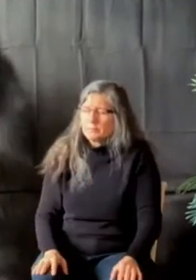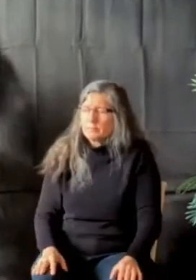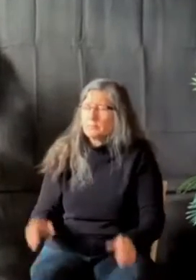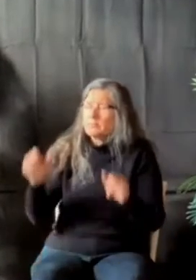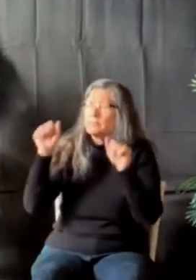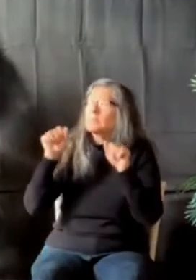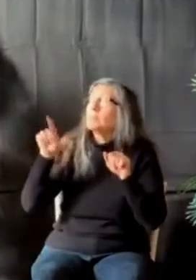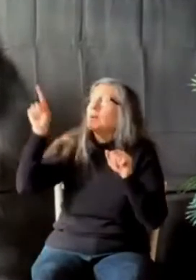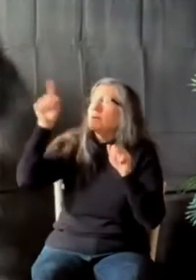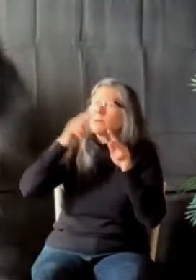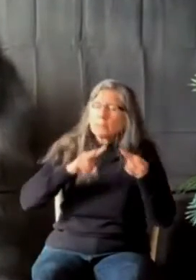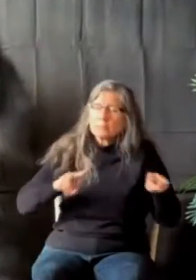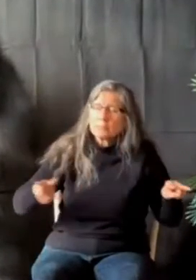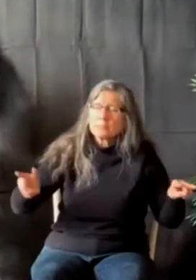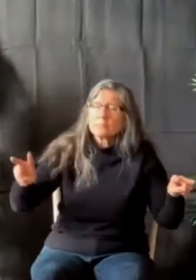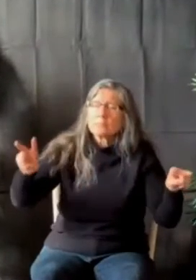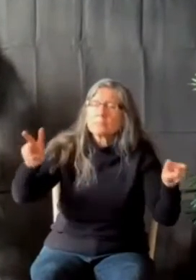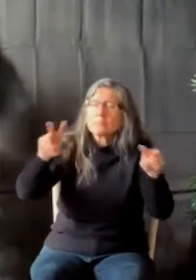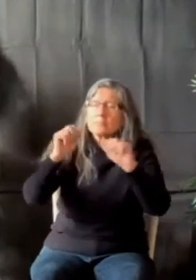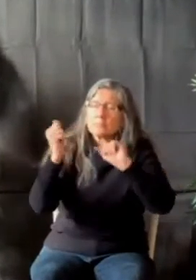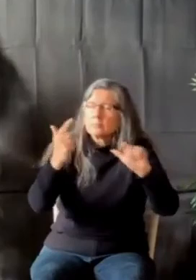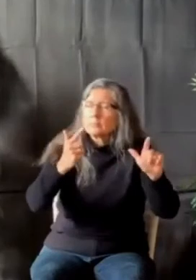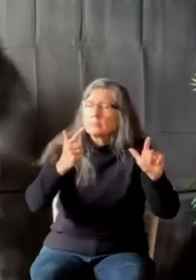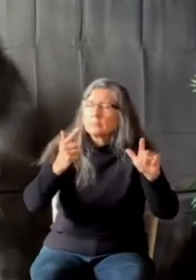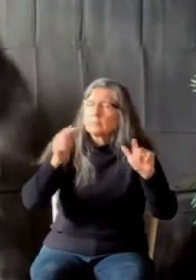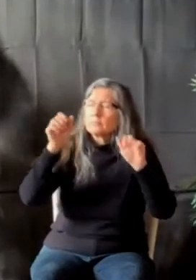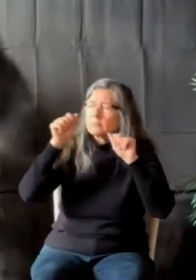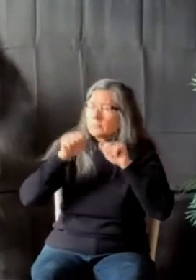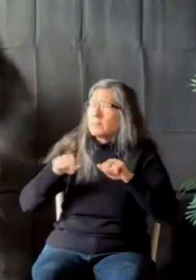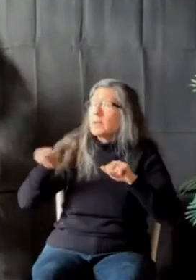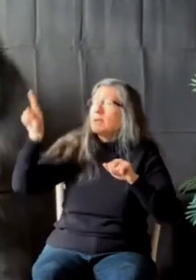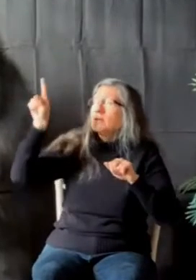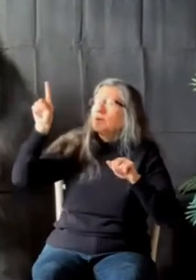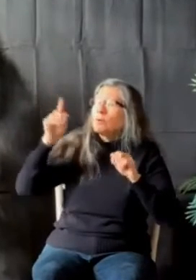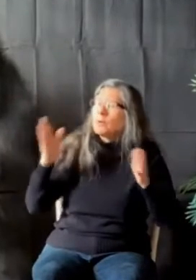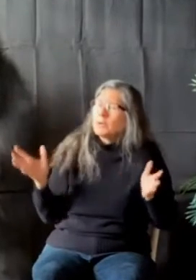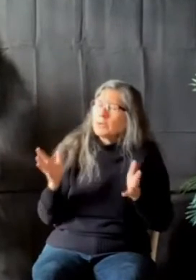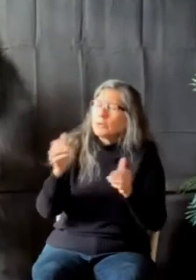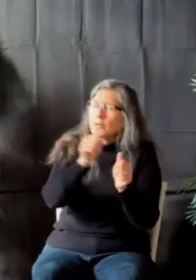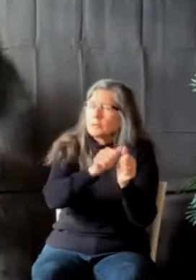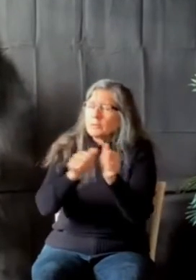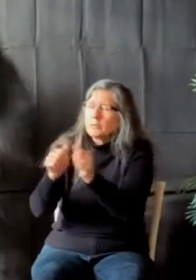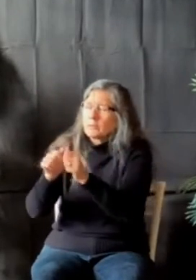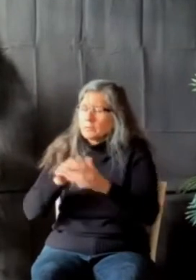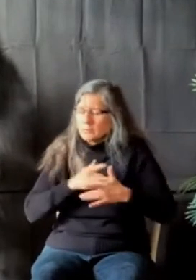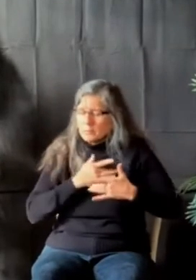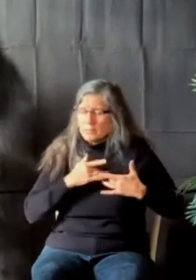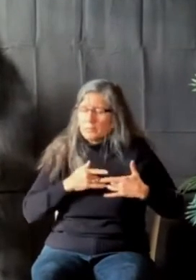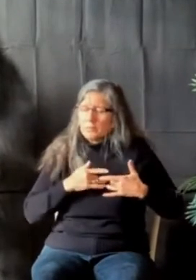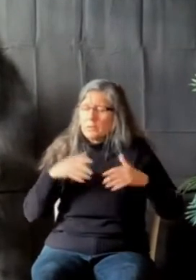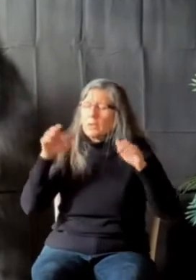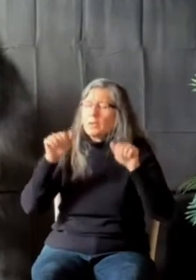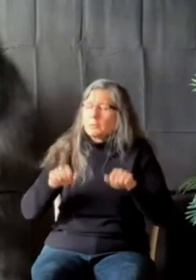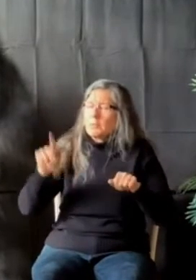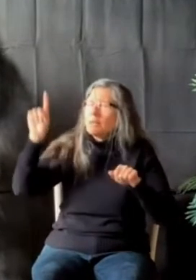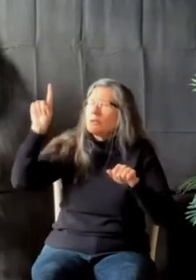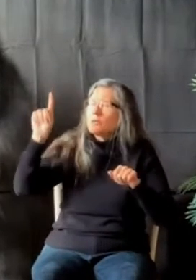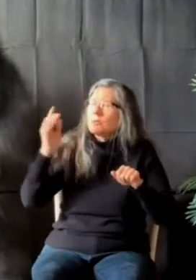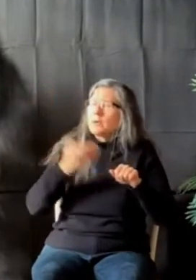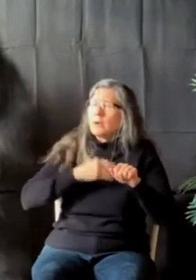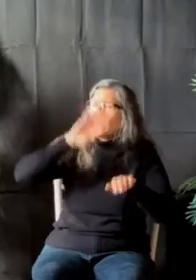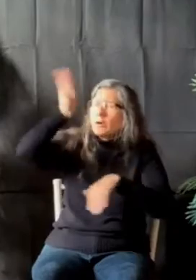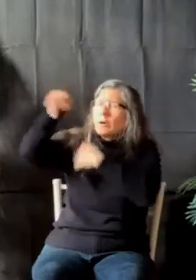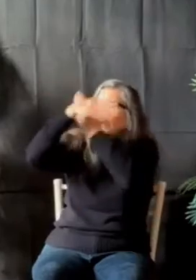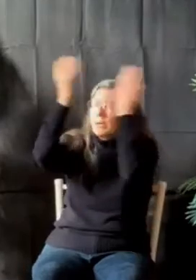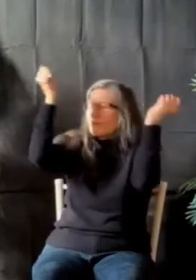May you watch over all of us. May you encourage each heart. And may you, our Heavenly